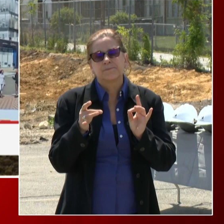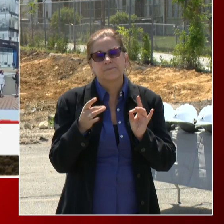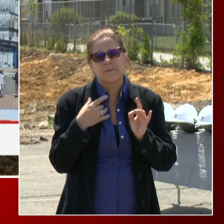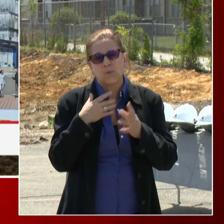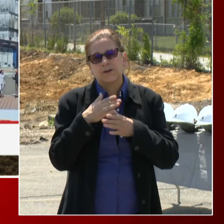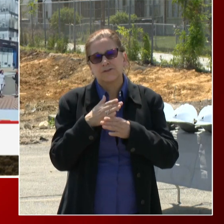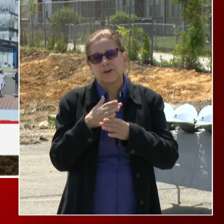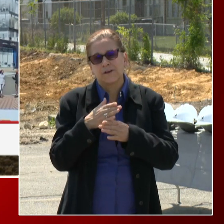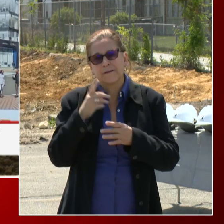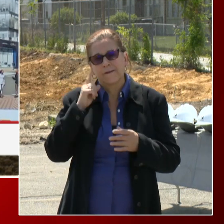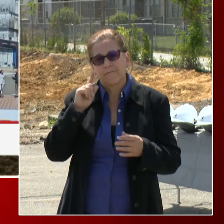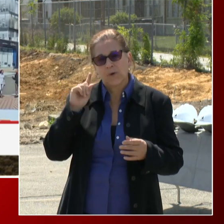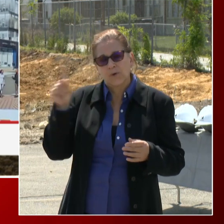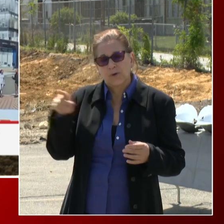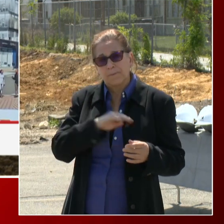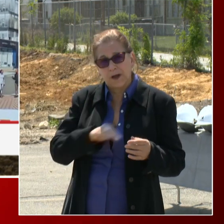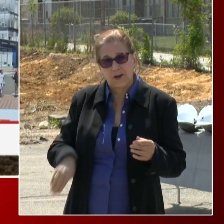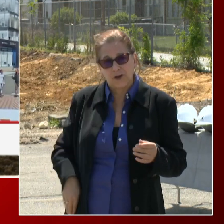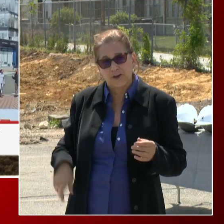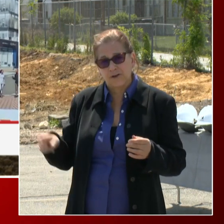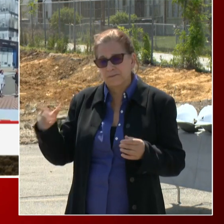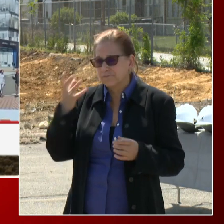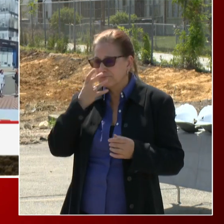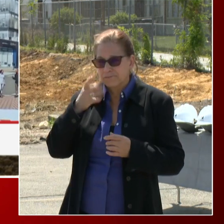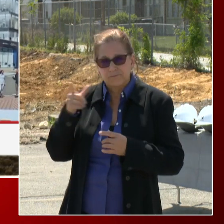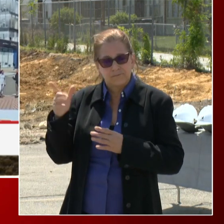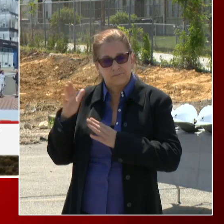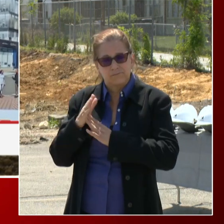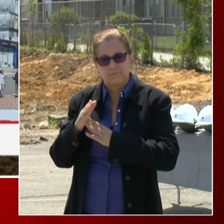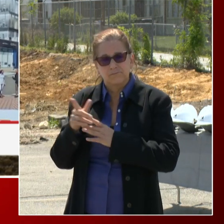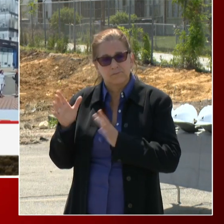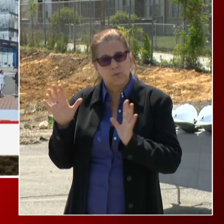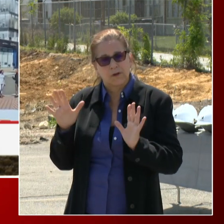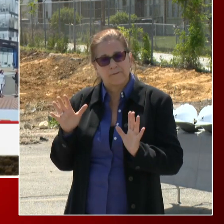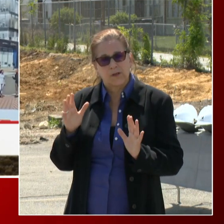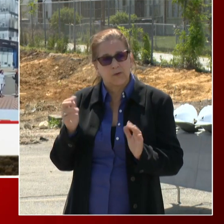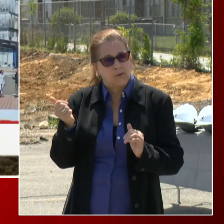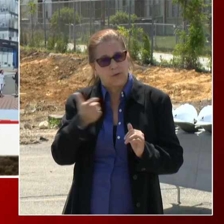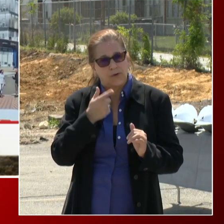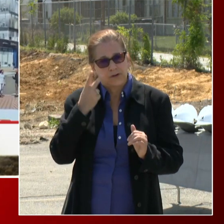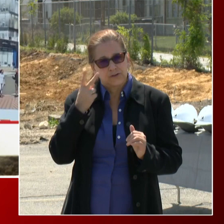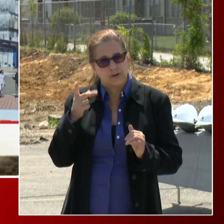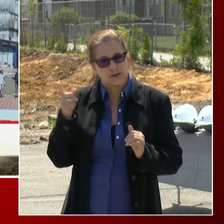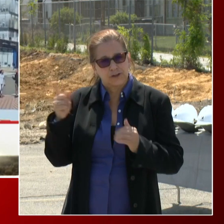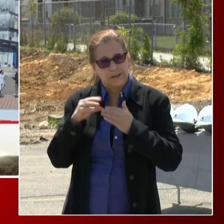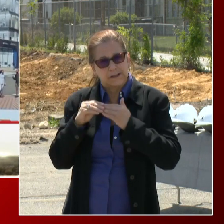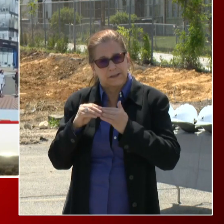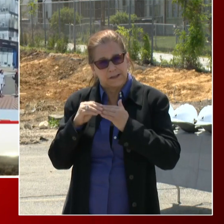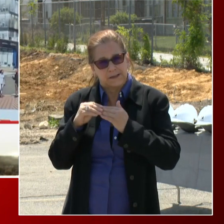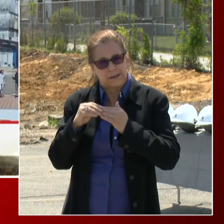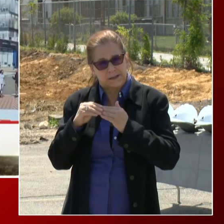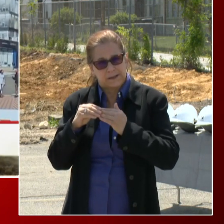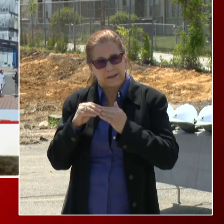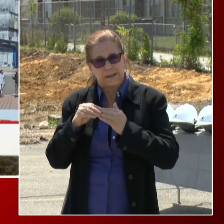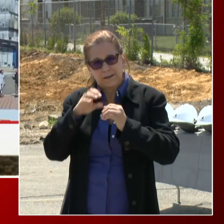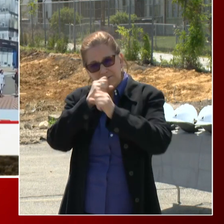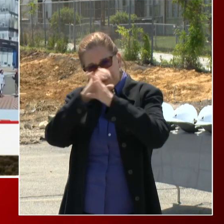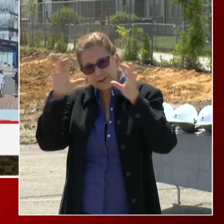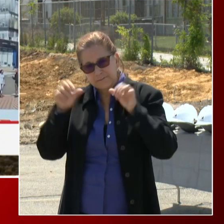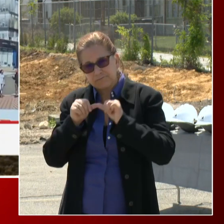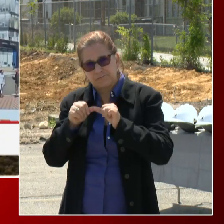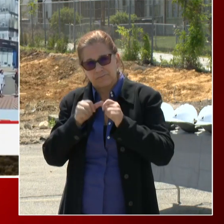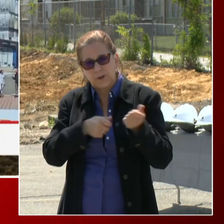Bowser, particularly in the last year, we all have seen how you have led this great city through the